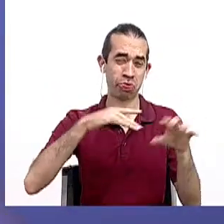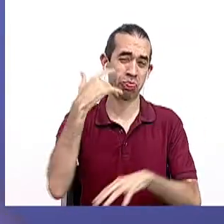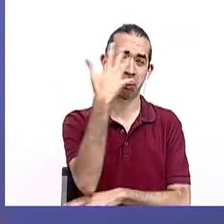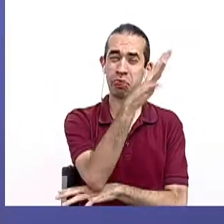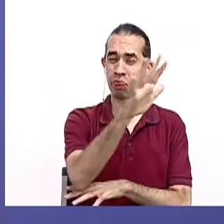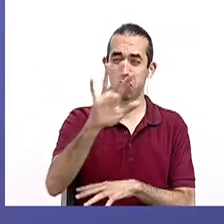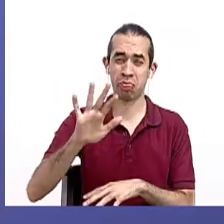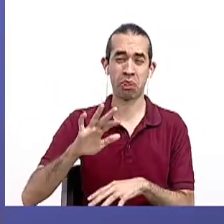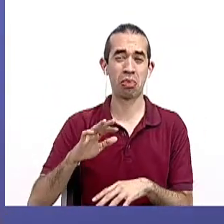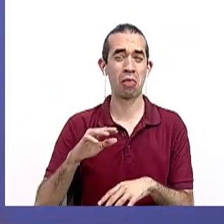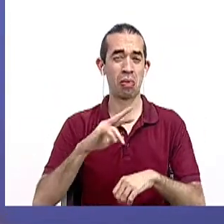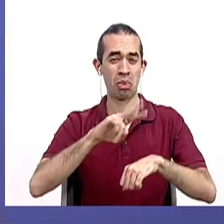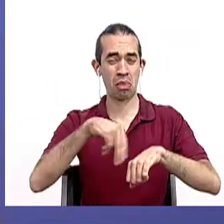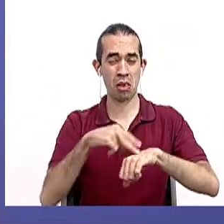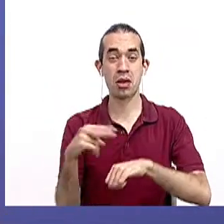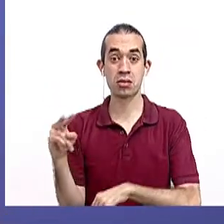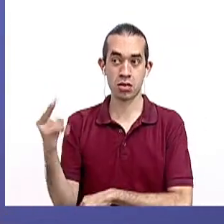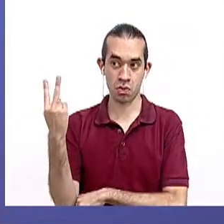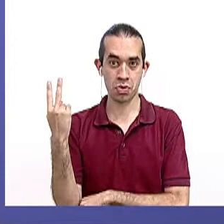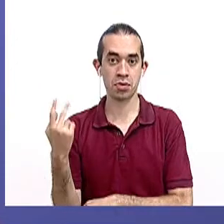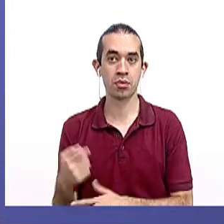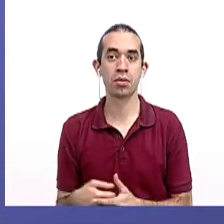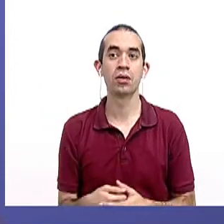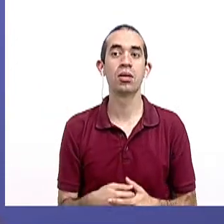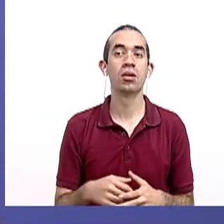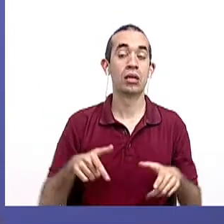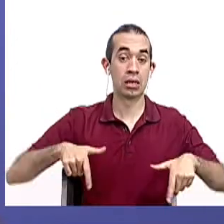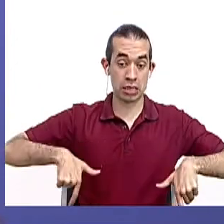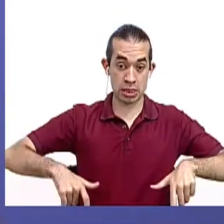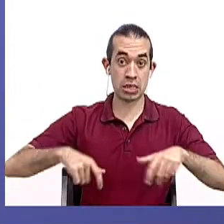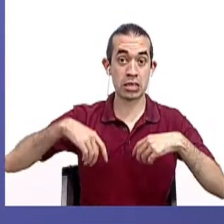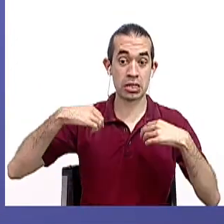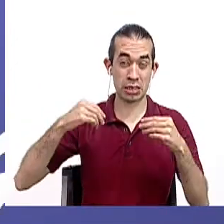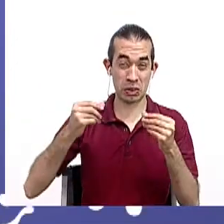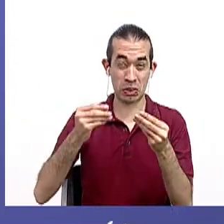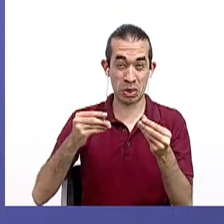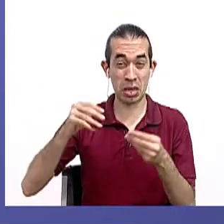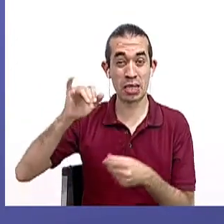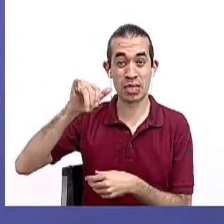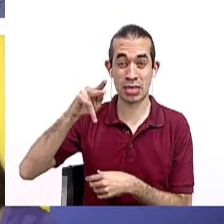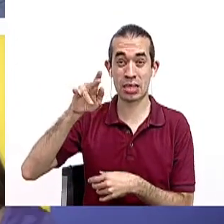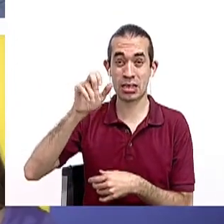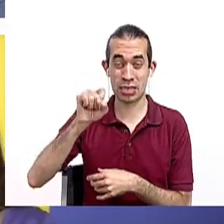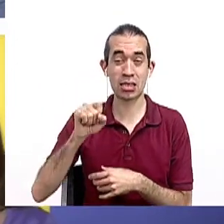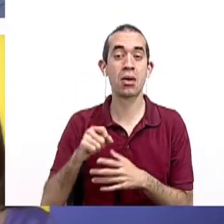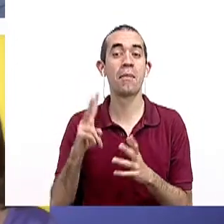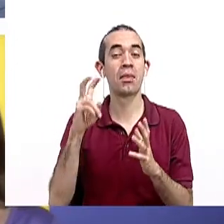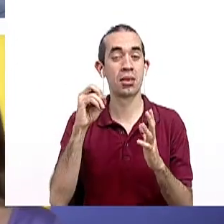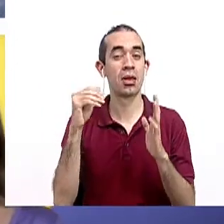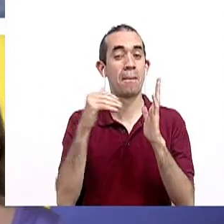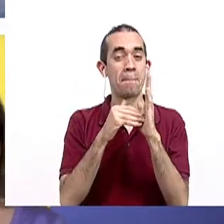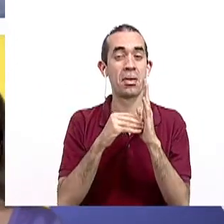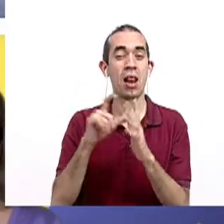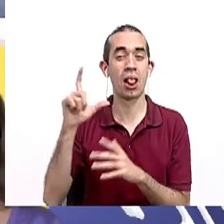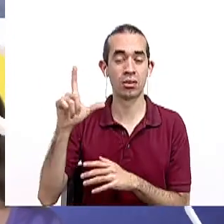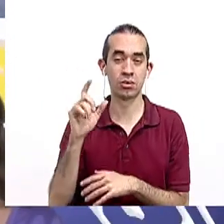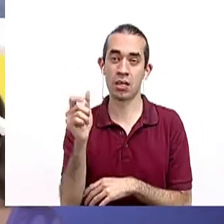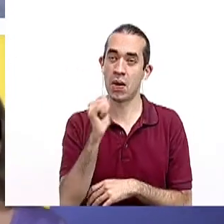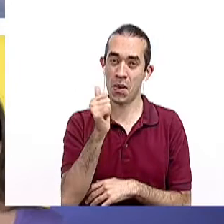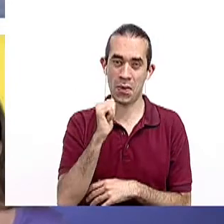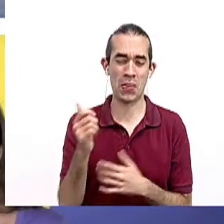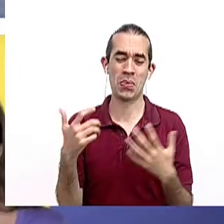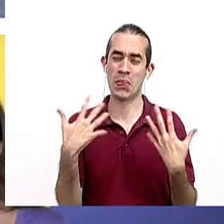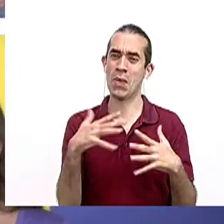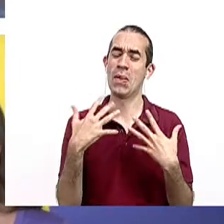jeans uses up to 20,000 liters of water. That is a scary amount. That is why reducing the